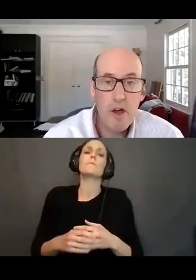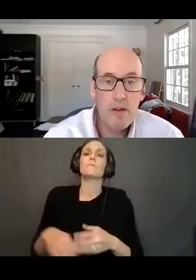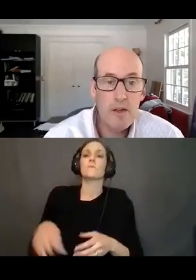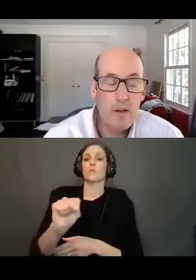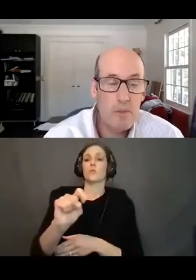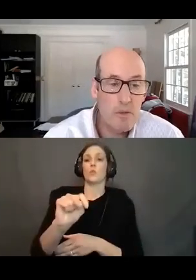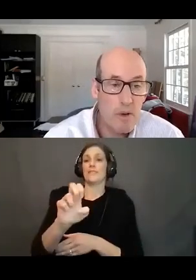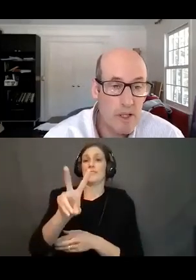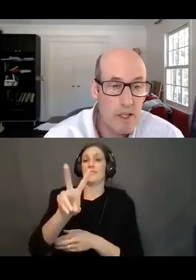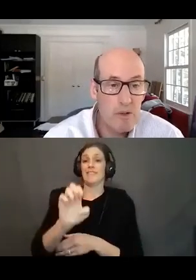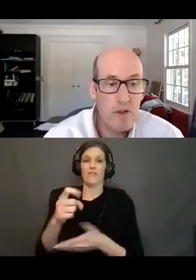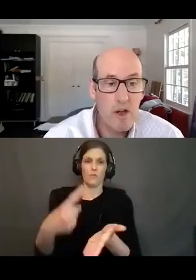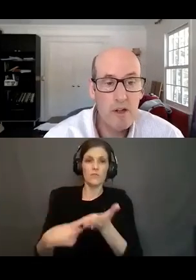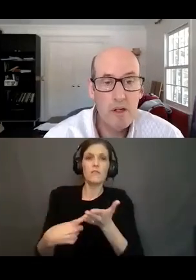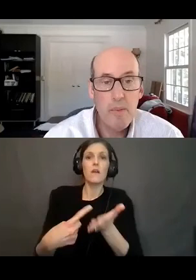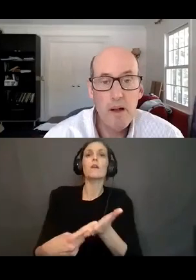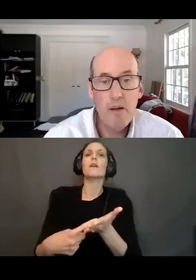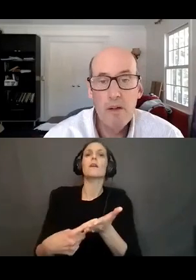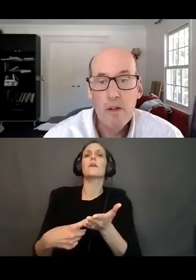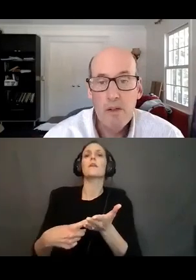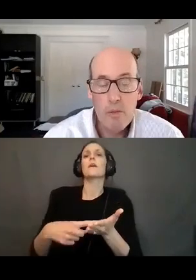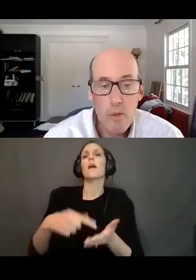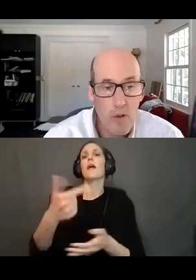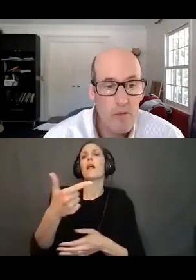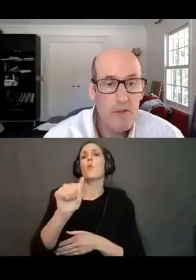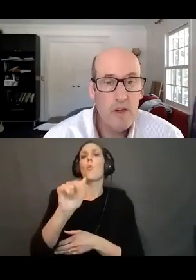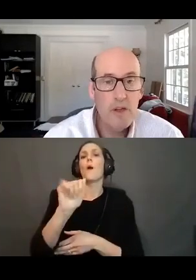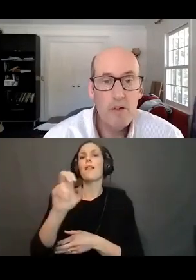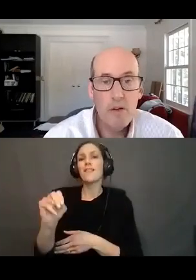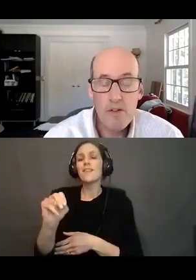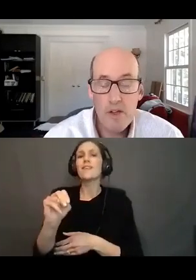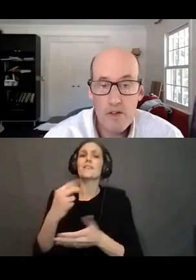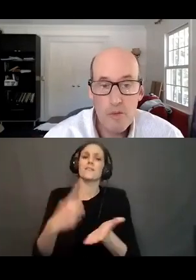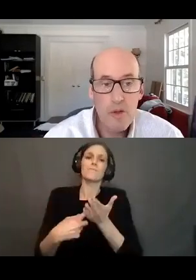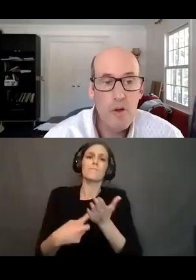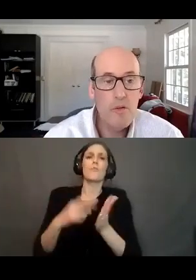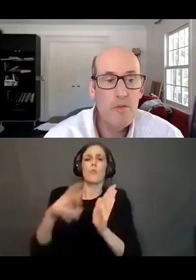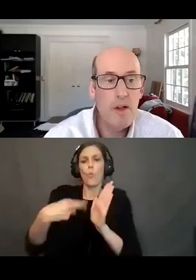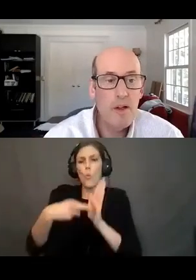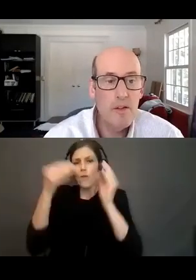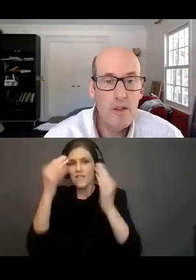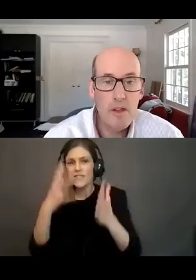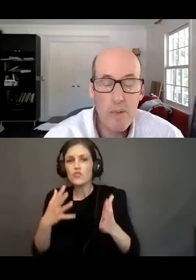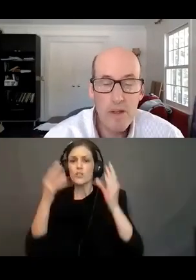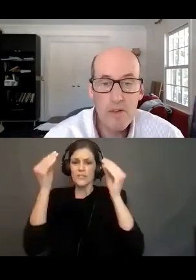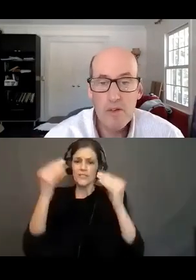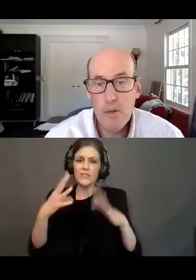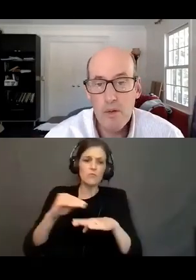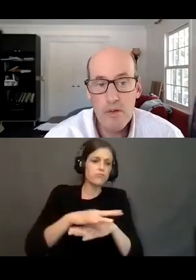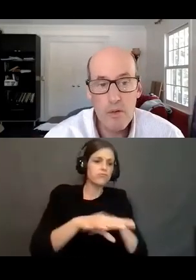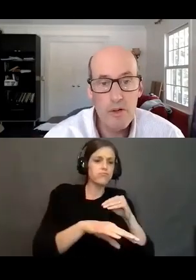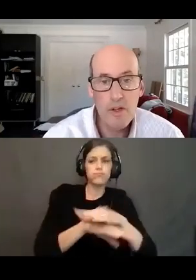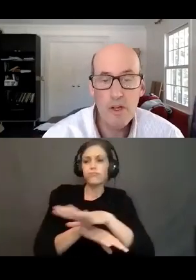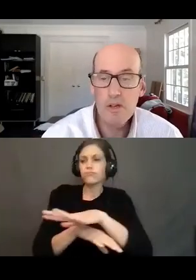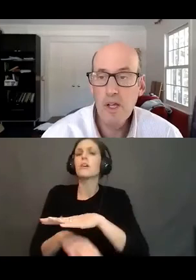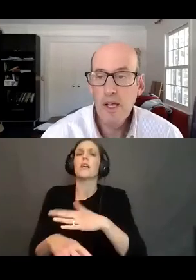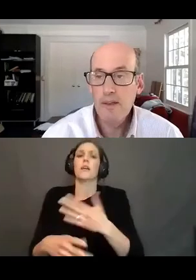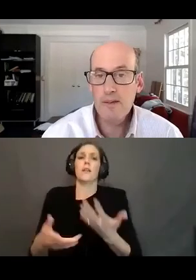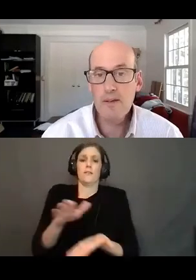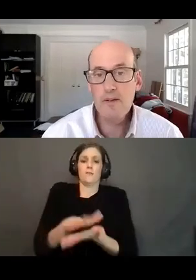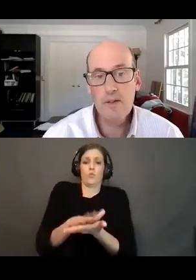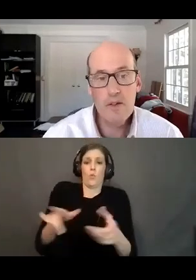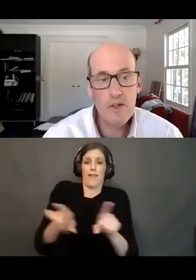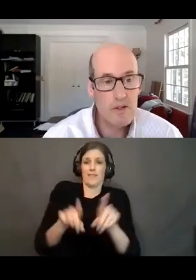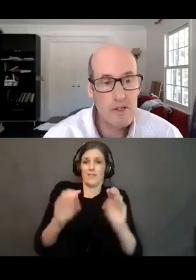was talking and when Guanglei was talking about the role of the teacher and teacher spillover effects and thinking about the school as an organization,